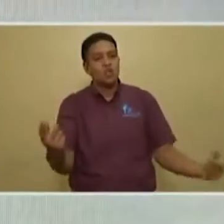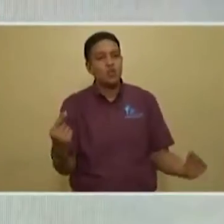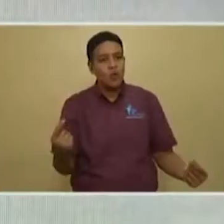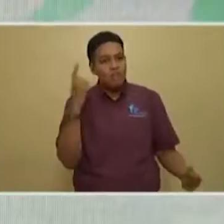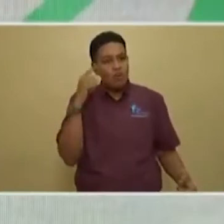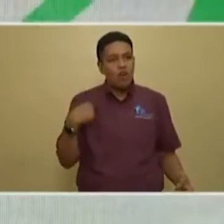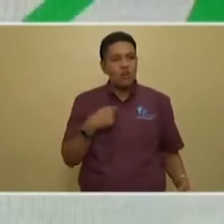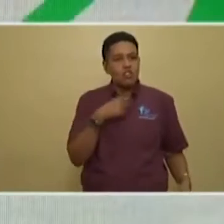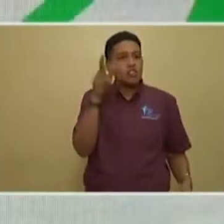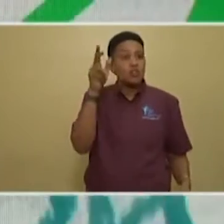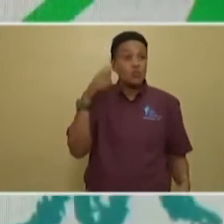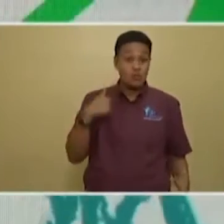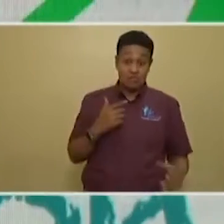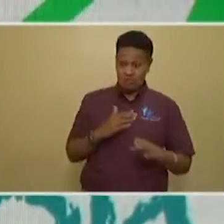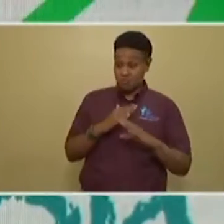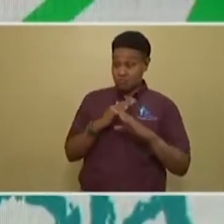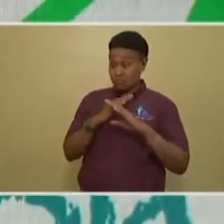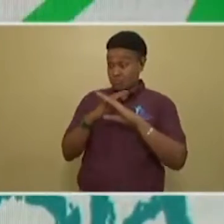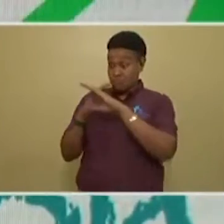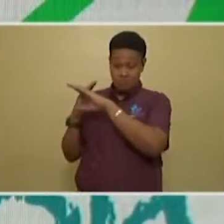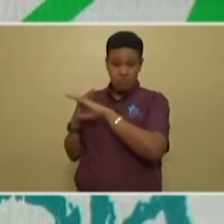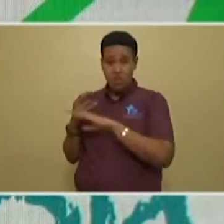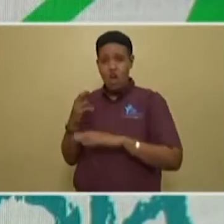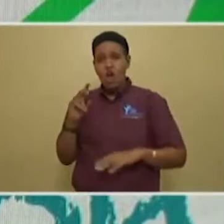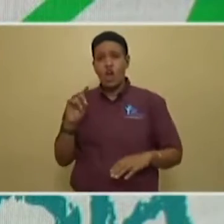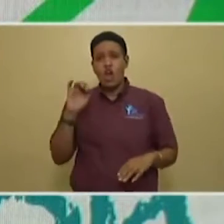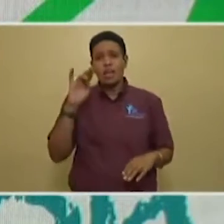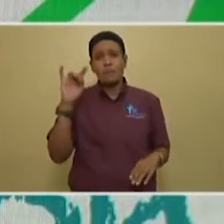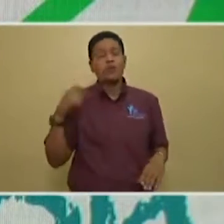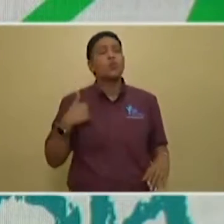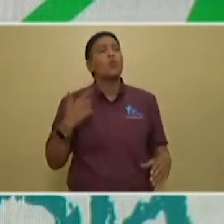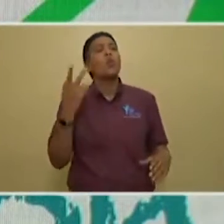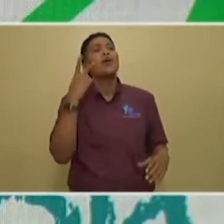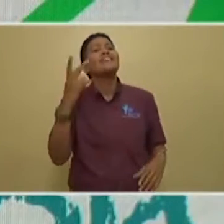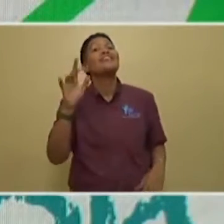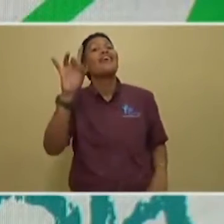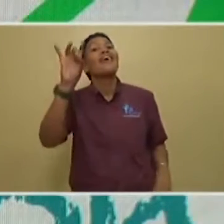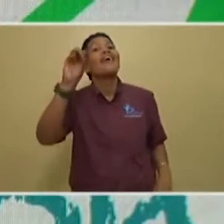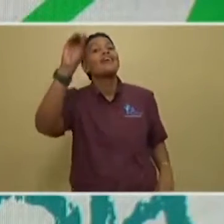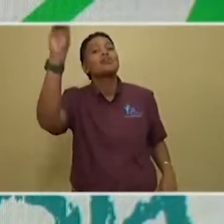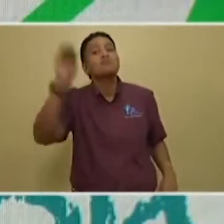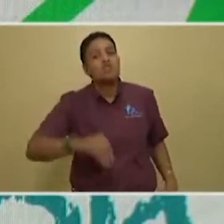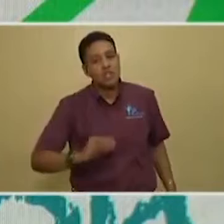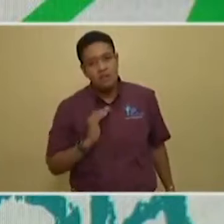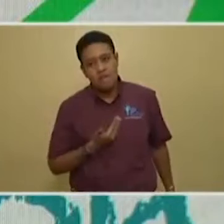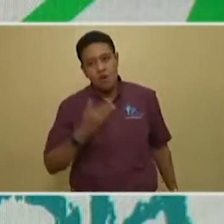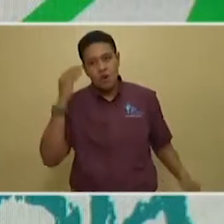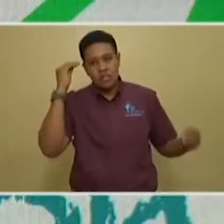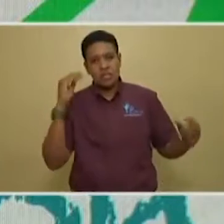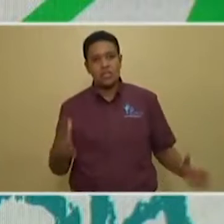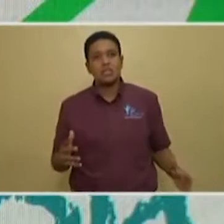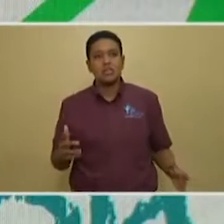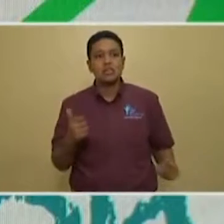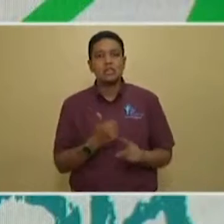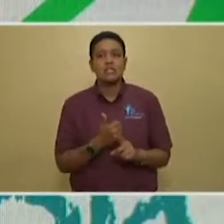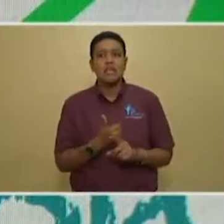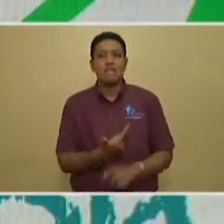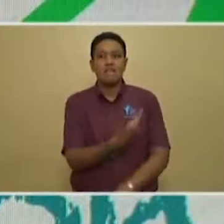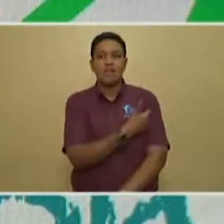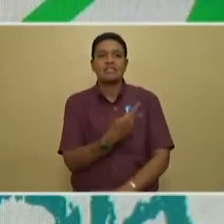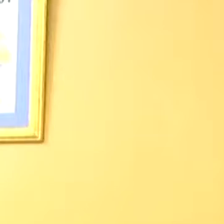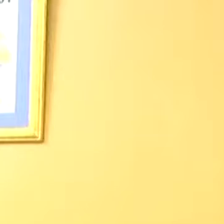for us to have herd immunity, but we would like to see upwards of 80% of our teachers